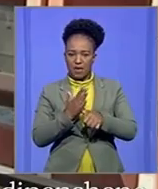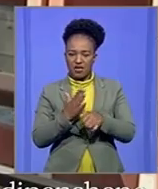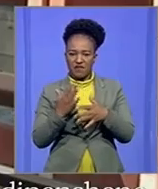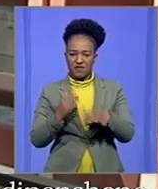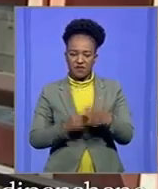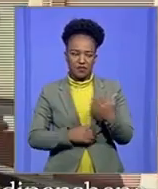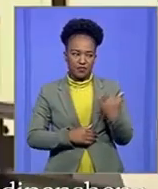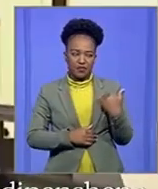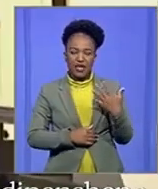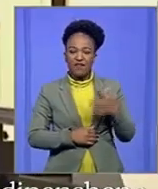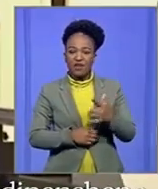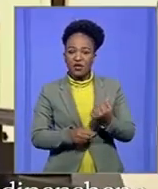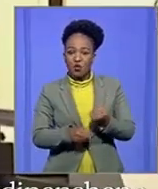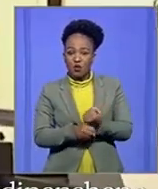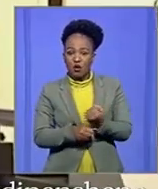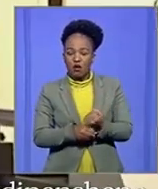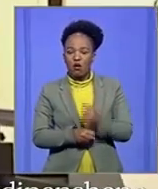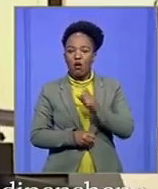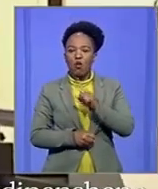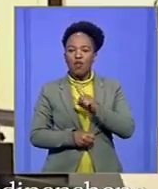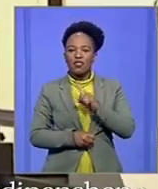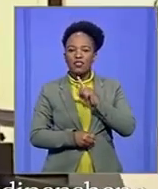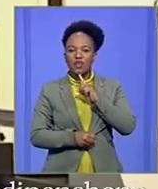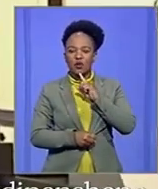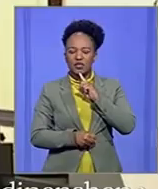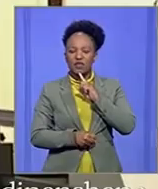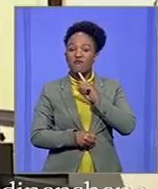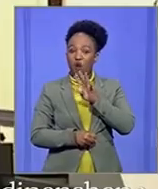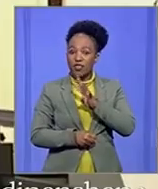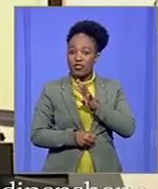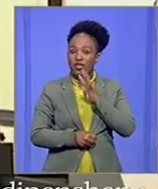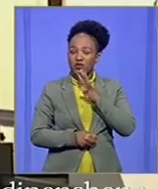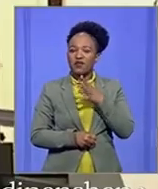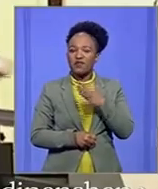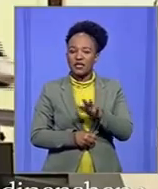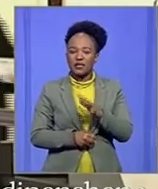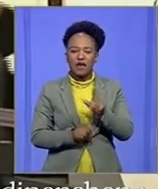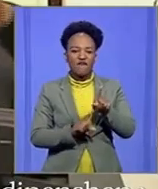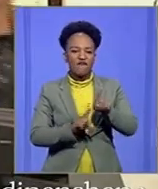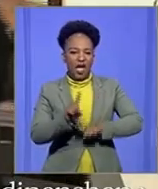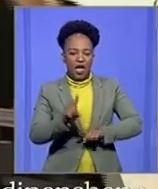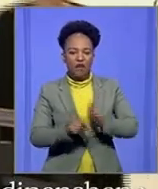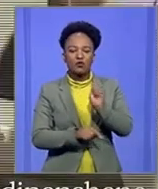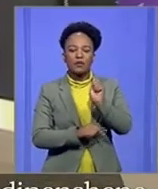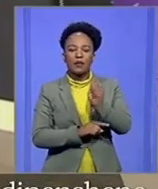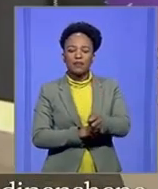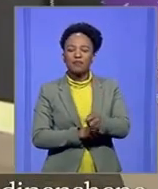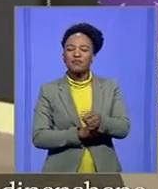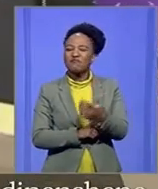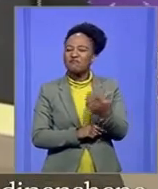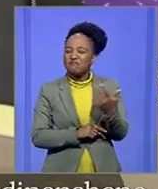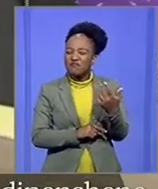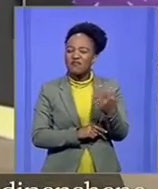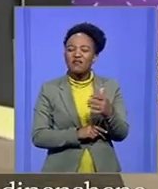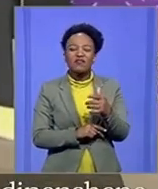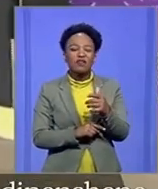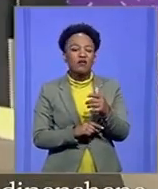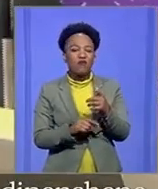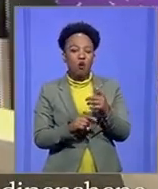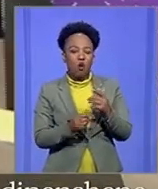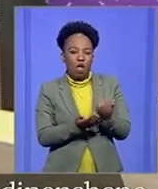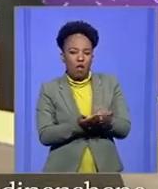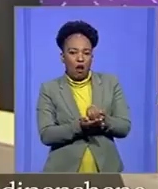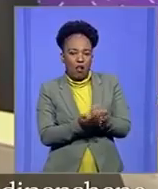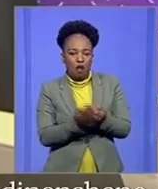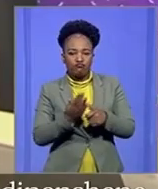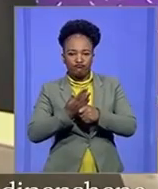e le basebetsi ba fetang dikete tse 4 ba ileng ba hloleha ho lefa matlole a bona a ho bea meja fatshe ha ba ba bona ba lefile ka morao